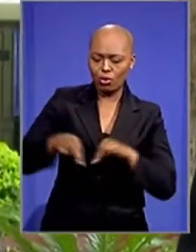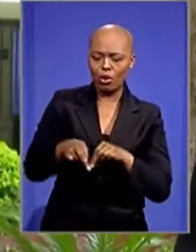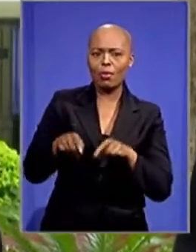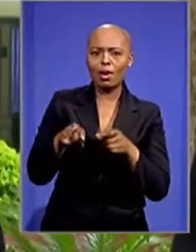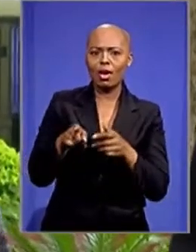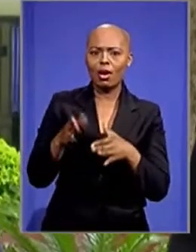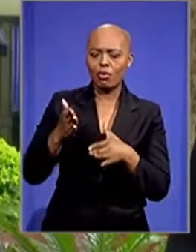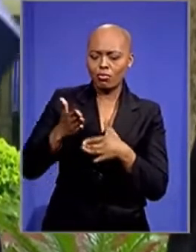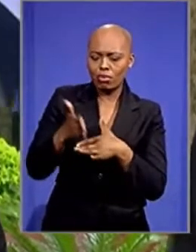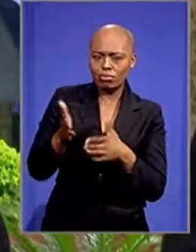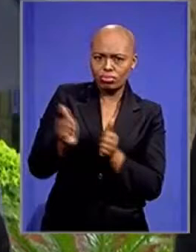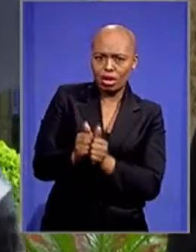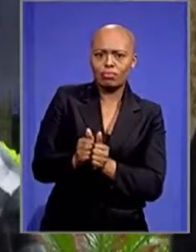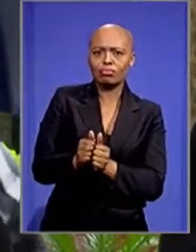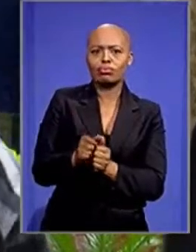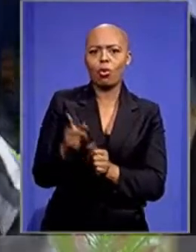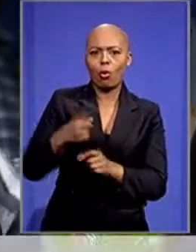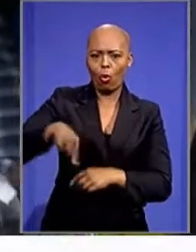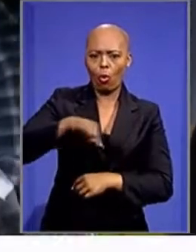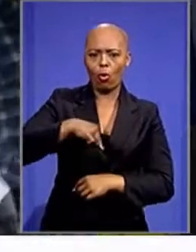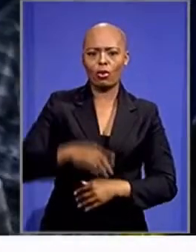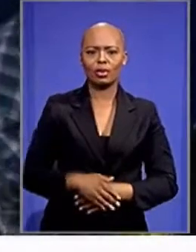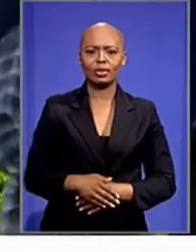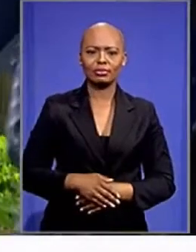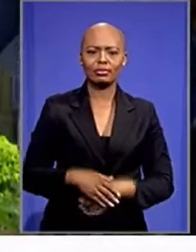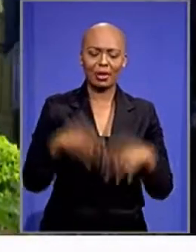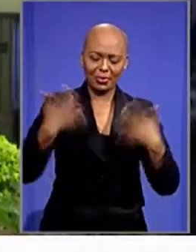7 decisions like my friend Makisovia.